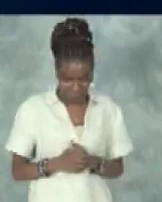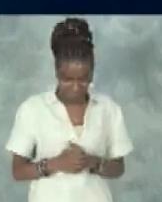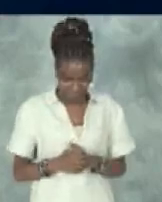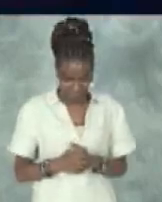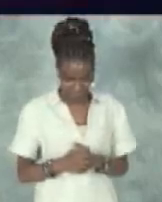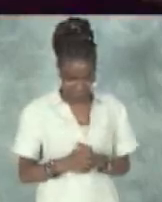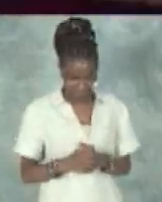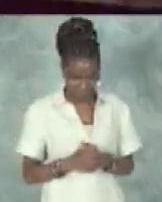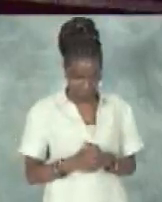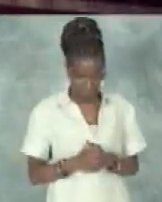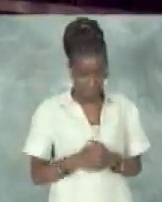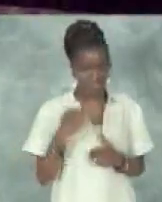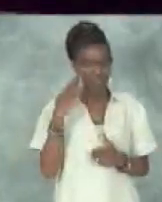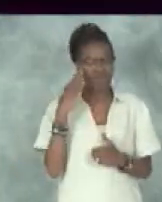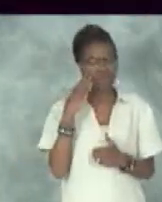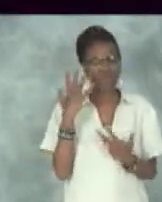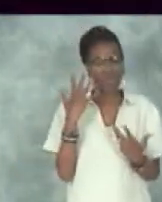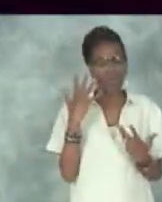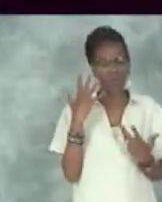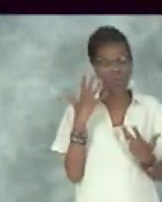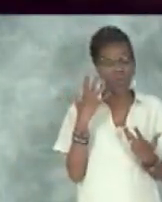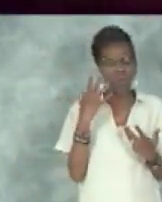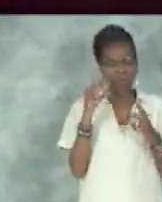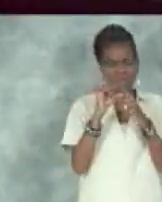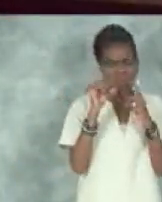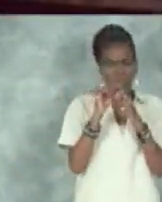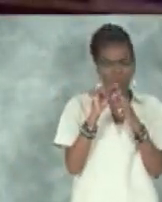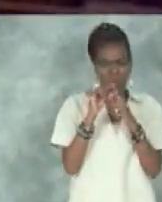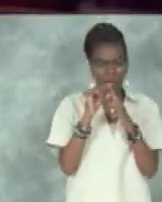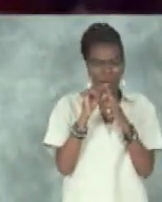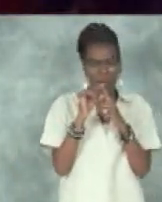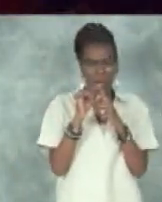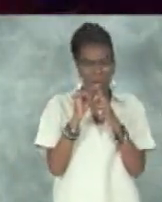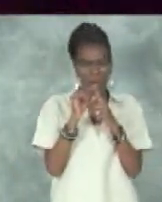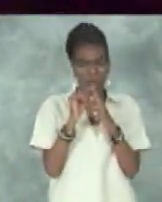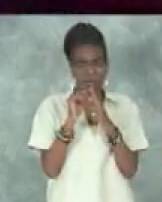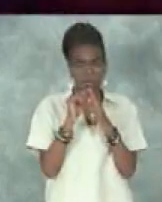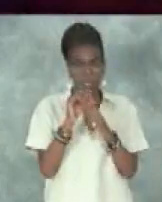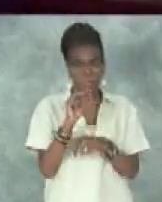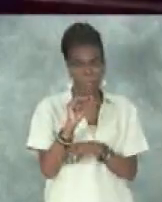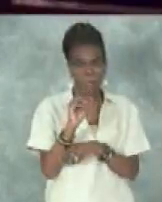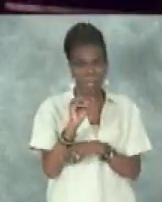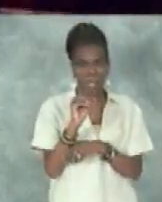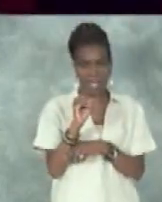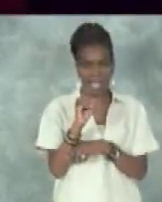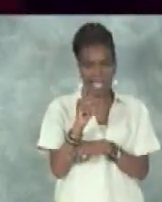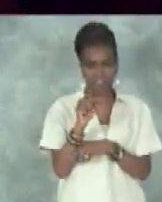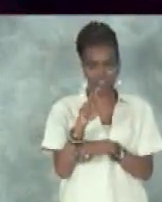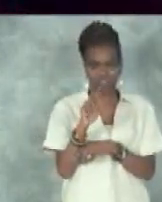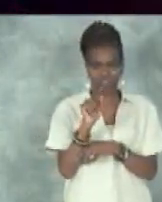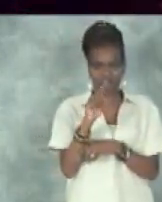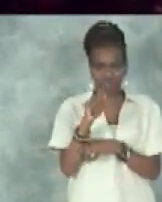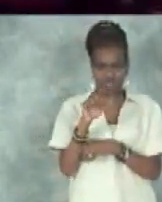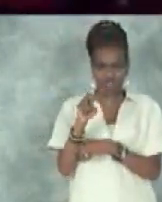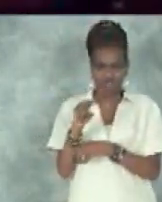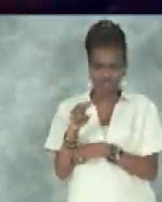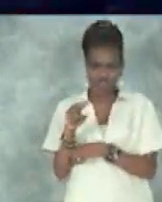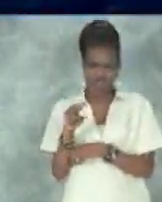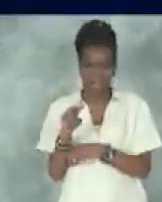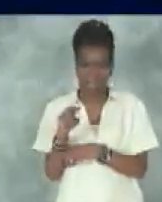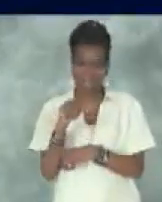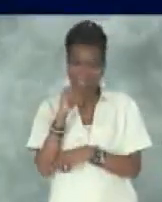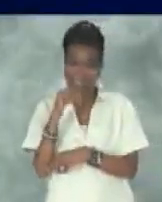Do you know why the words of moderation, that the words of moderation and not adornment are thrown around in the